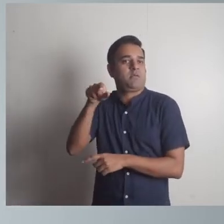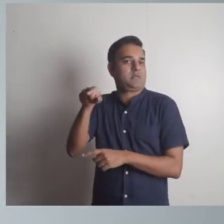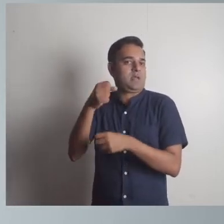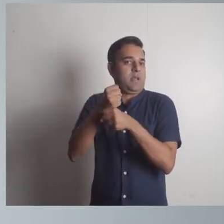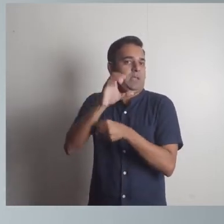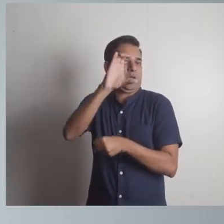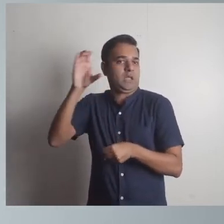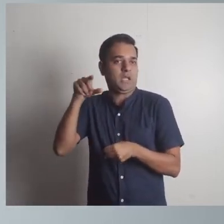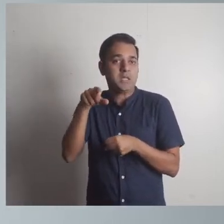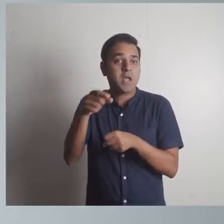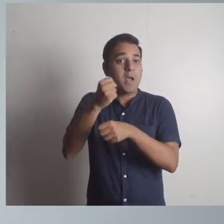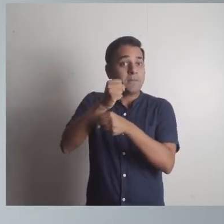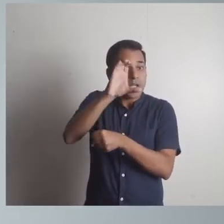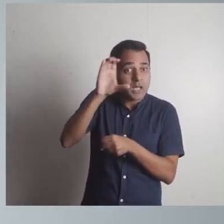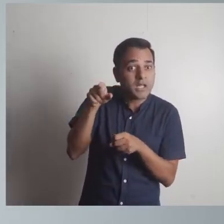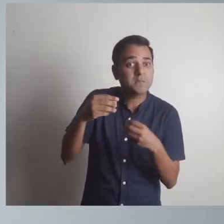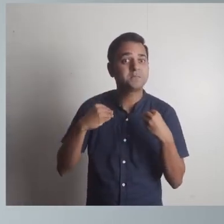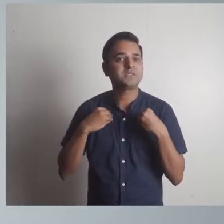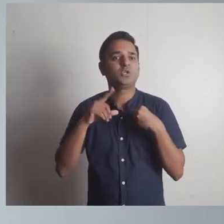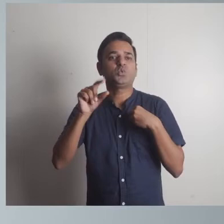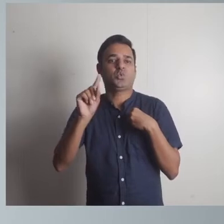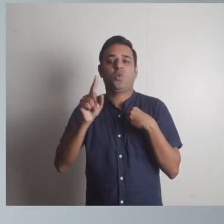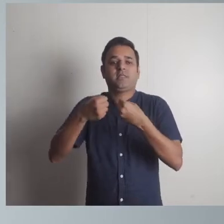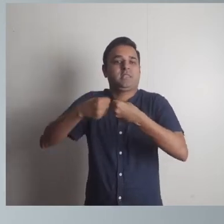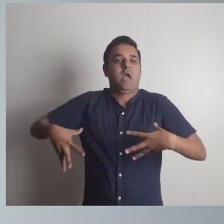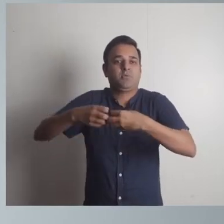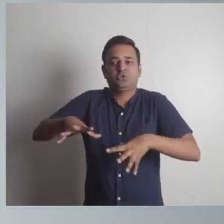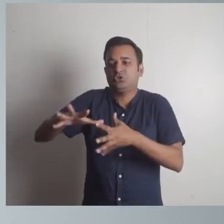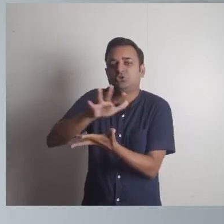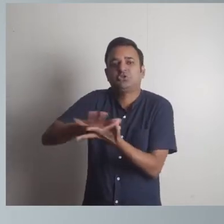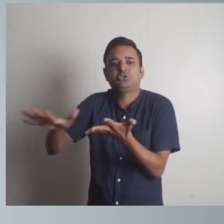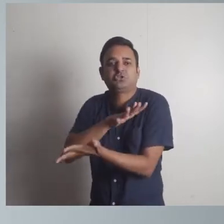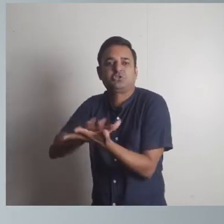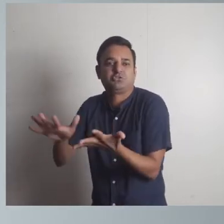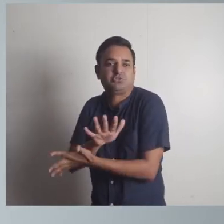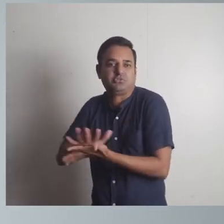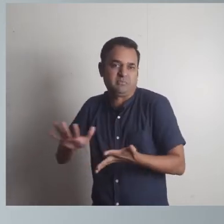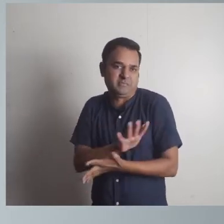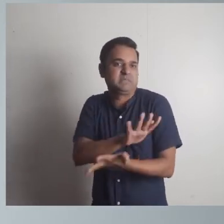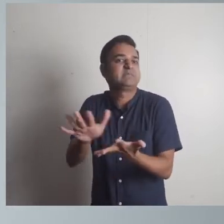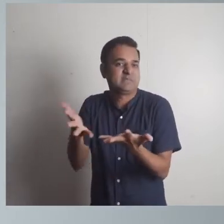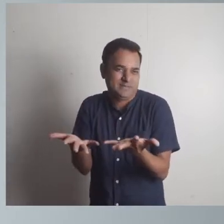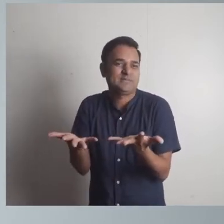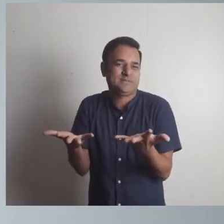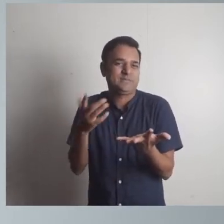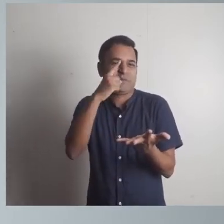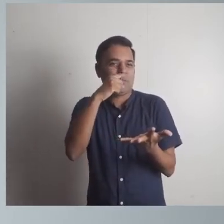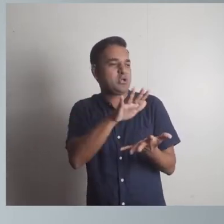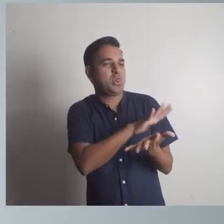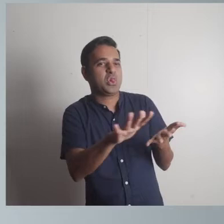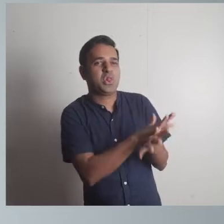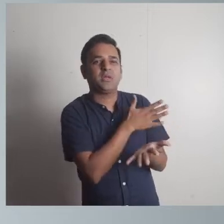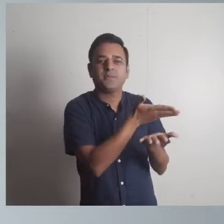there. So we have to talk about the behavior of states, the behavior of companies, and the behavior